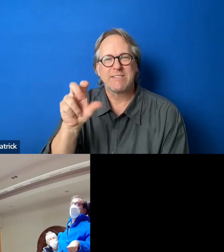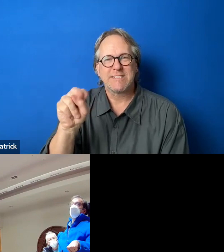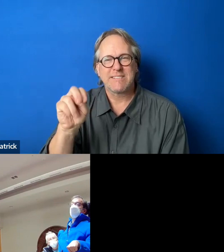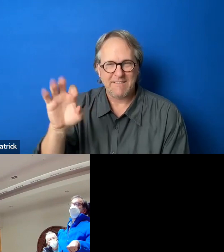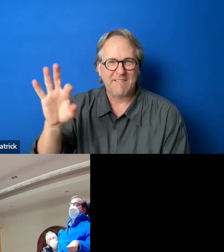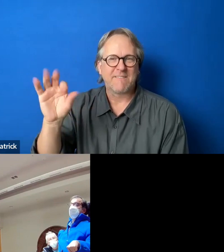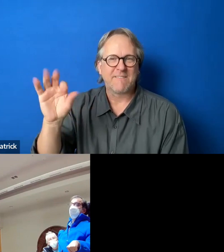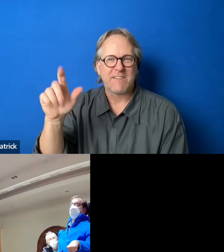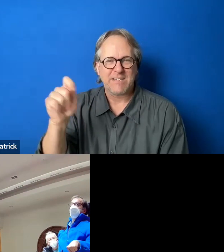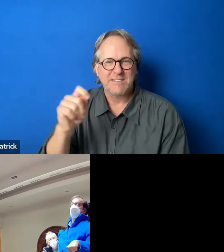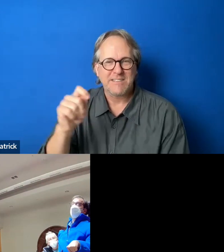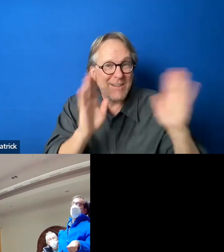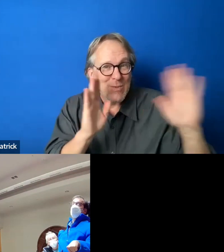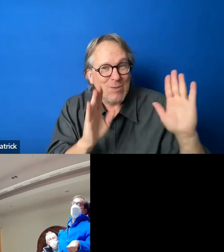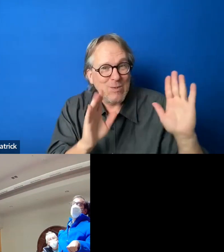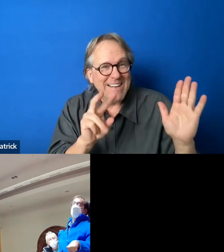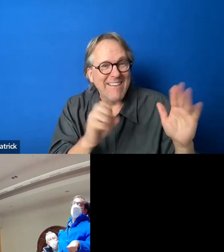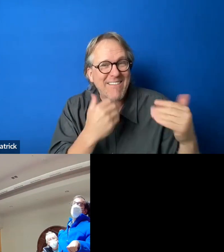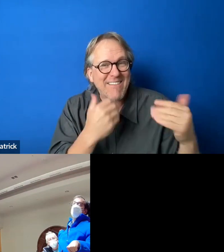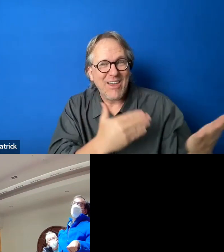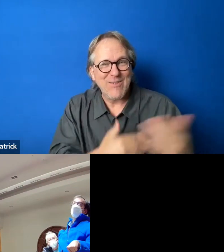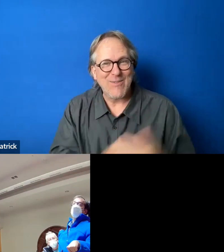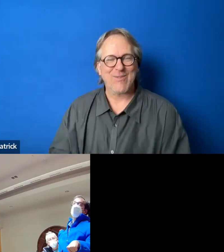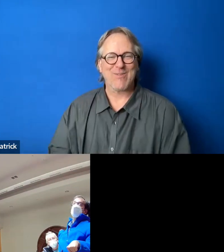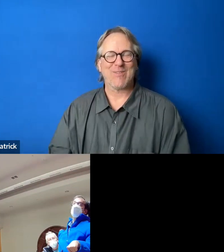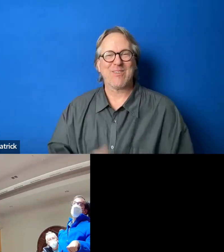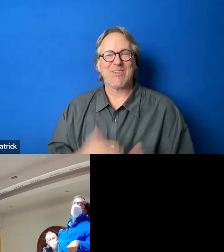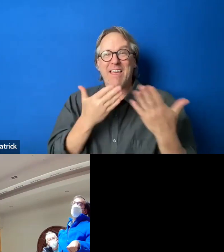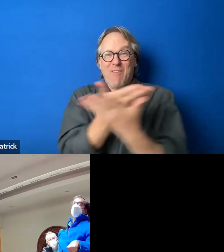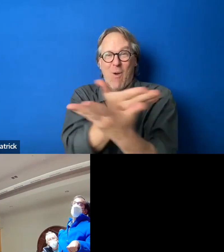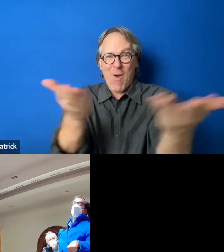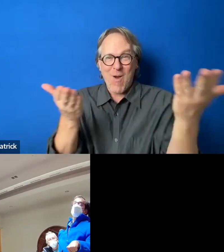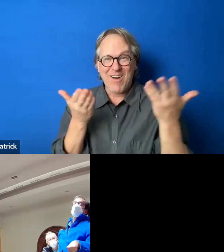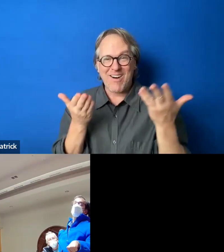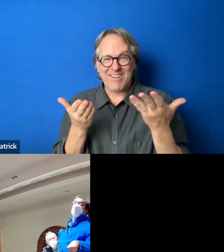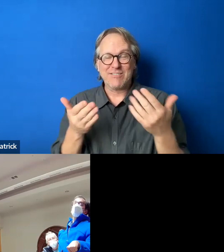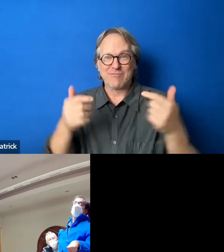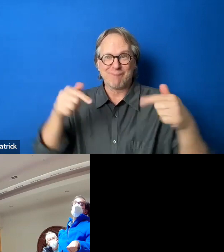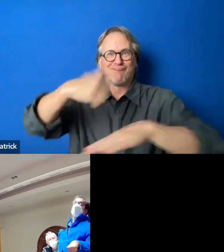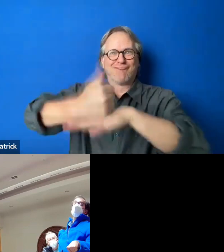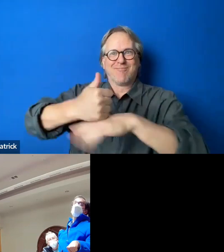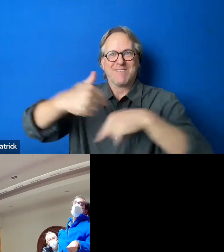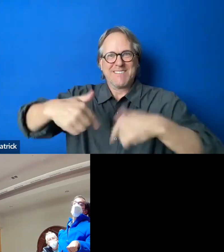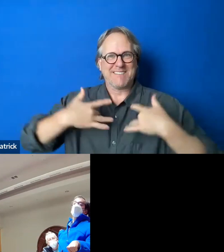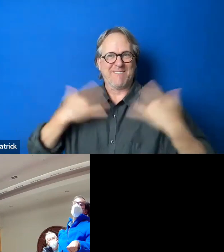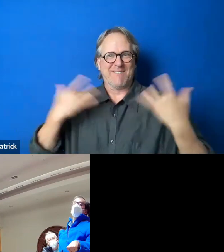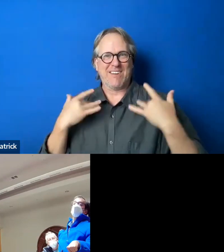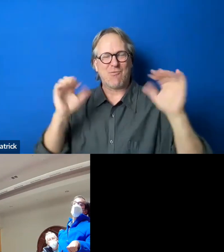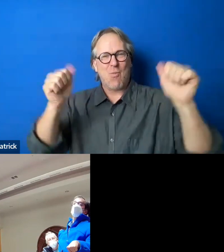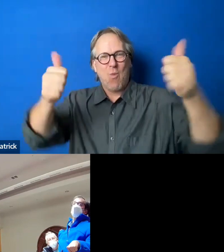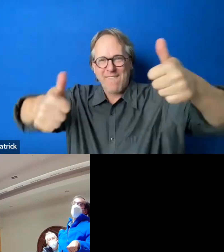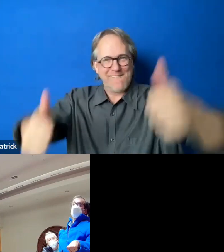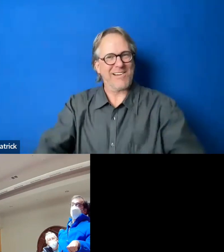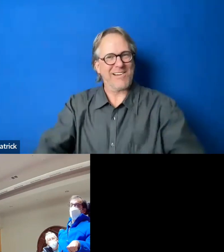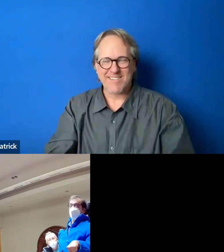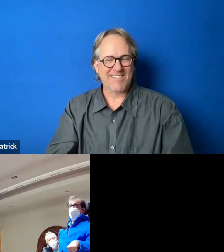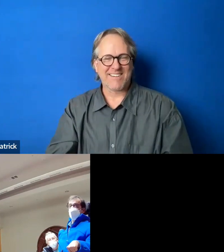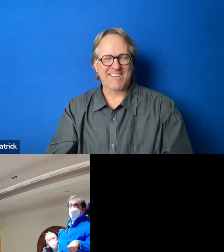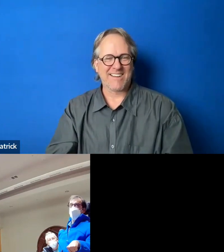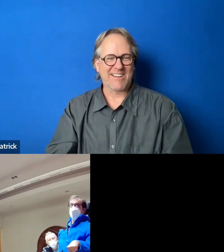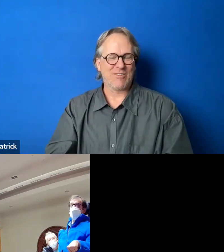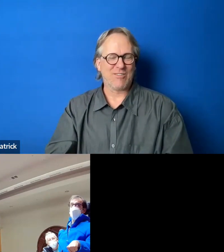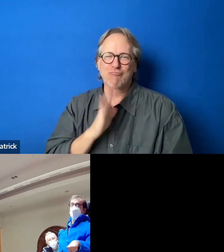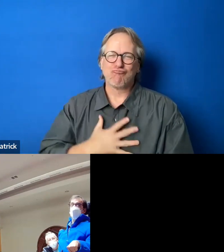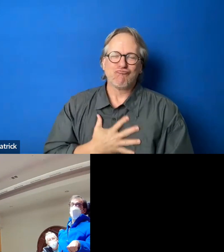Y'all, and thank you, David. Thank you, all of y'all, for making this possible. This is wonderful. It's such a joy